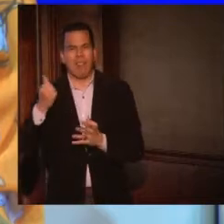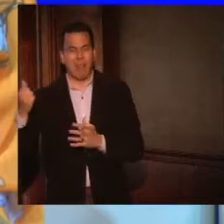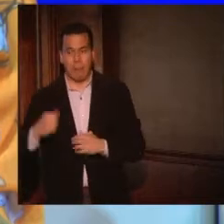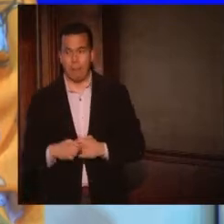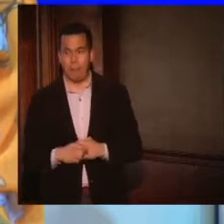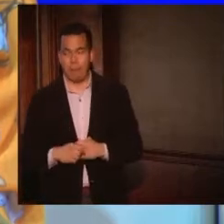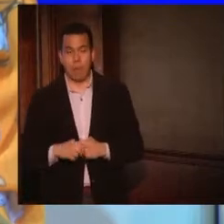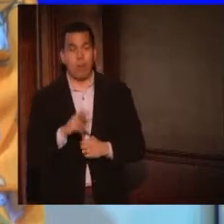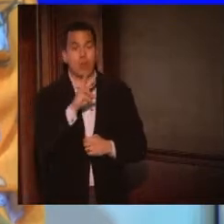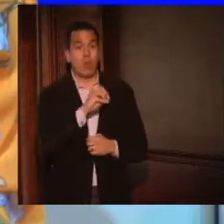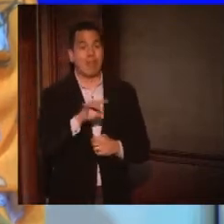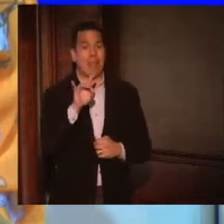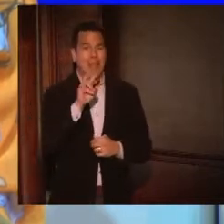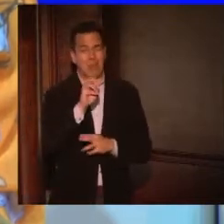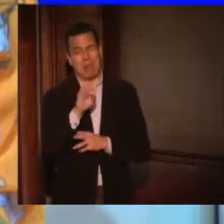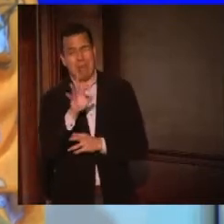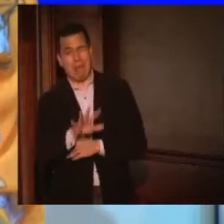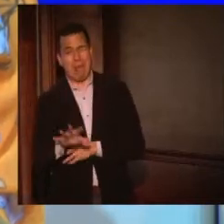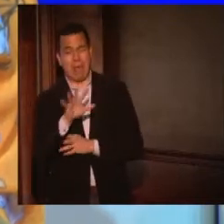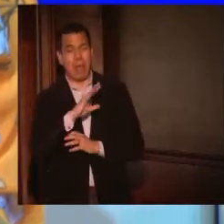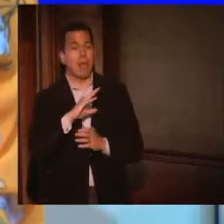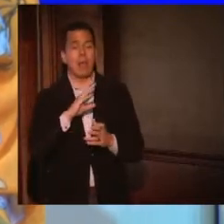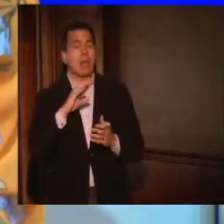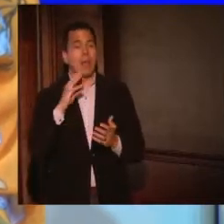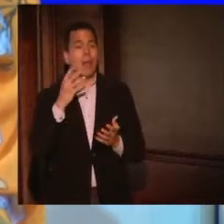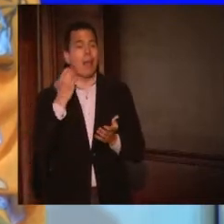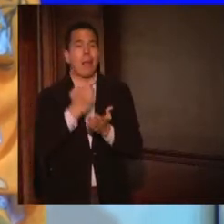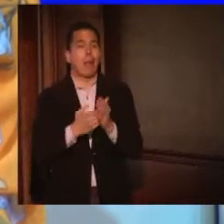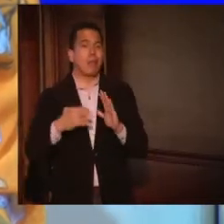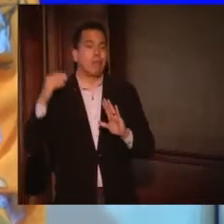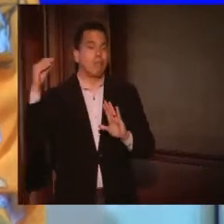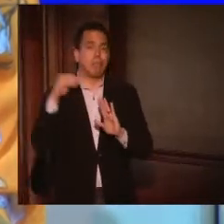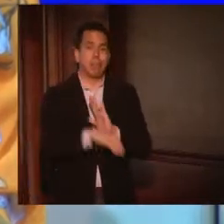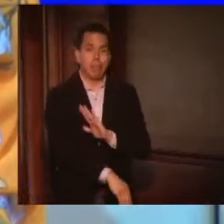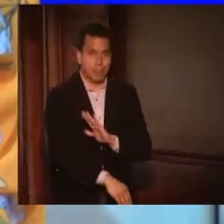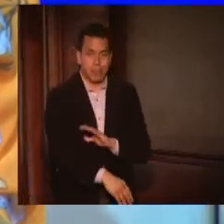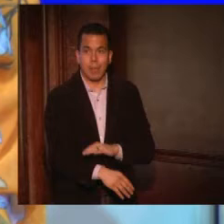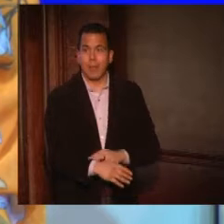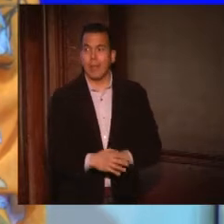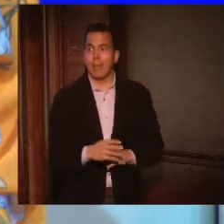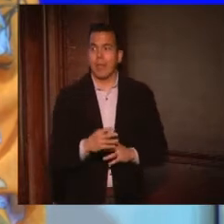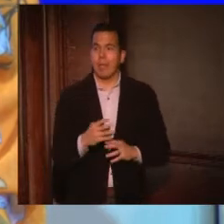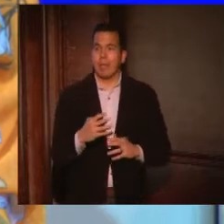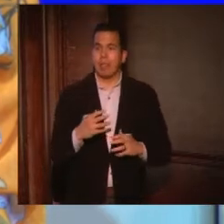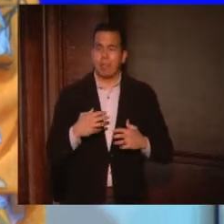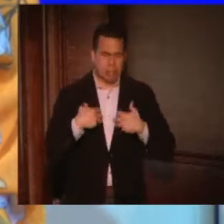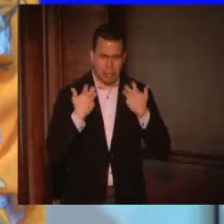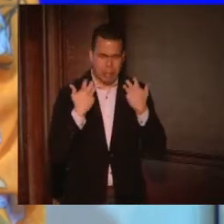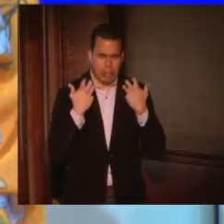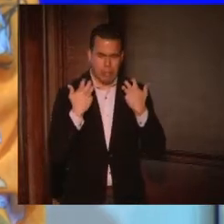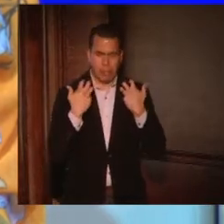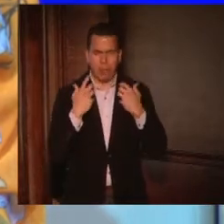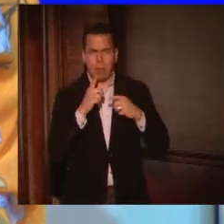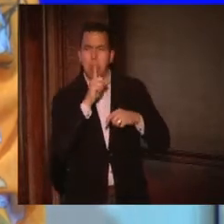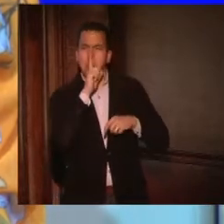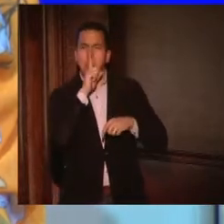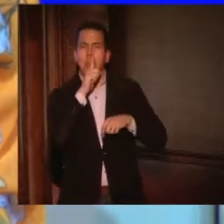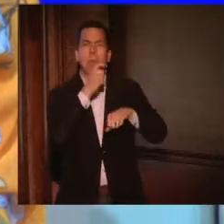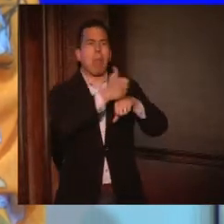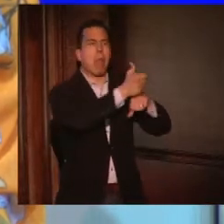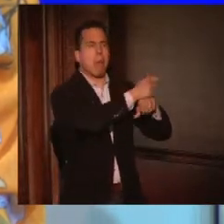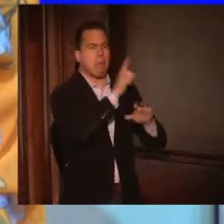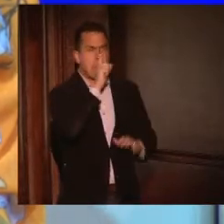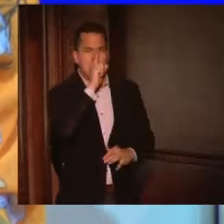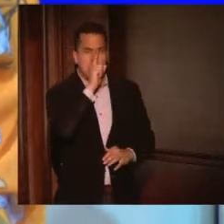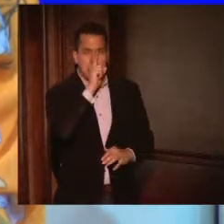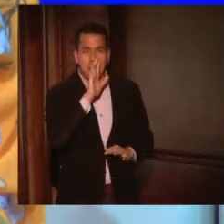2008, economic collapse, bankers, lawyers, and accountants, maybe we're to blame for that, we won't point any fingers.